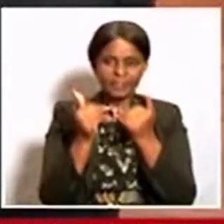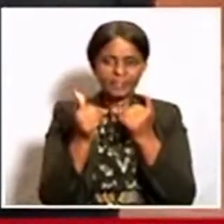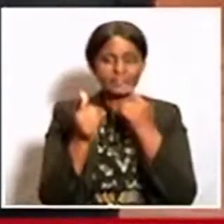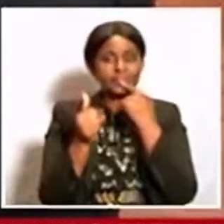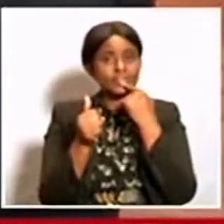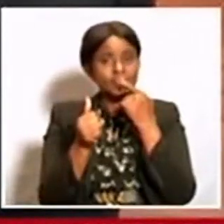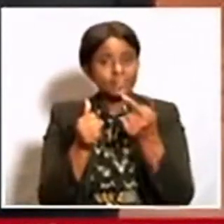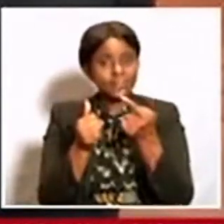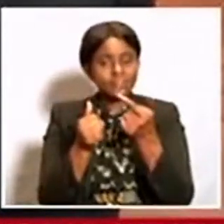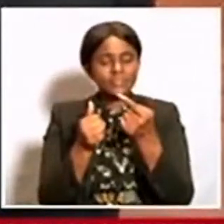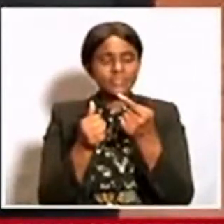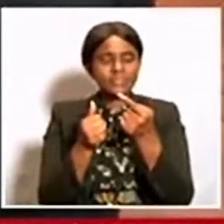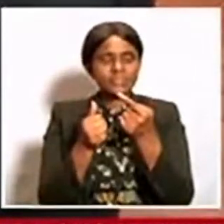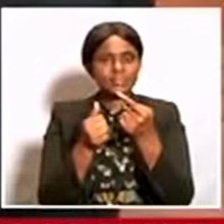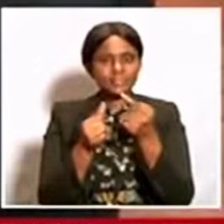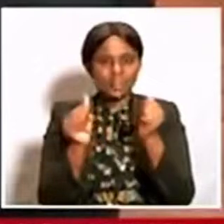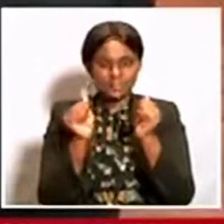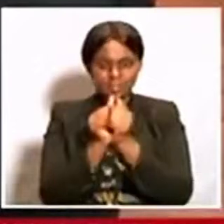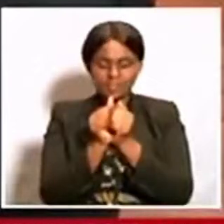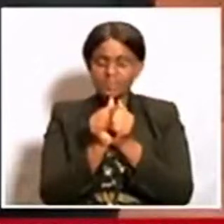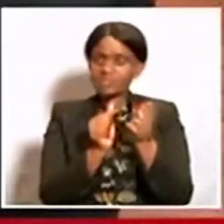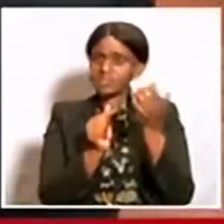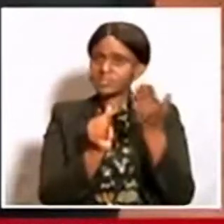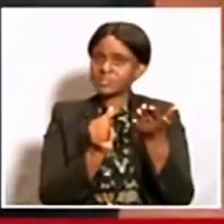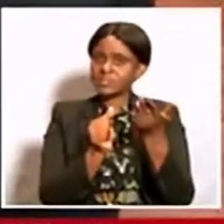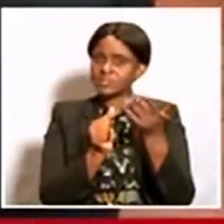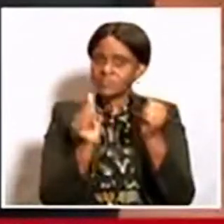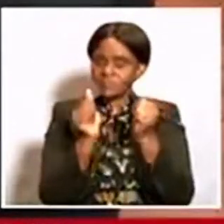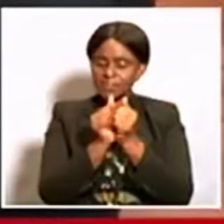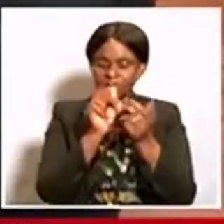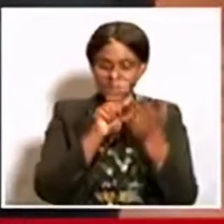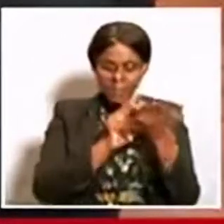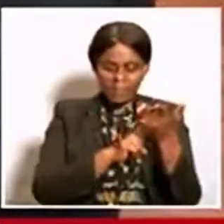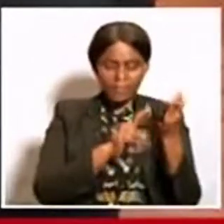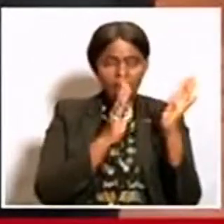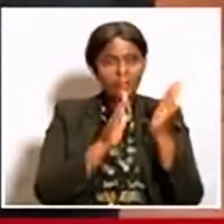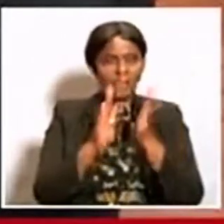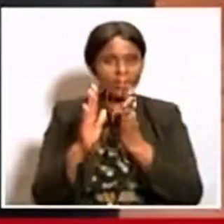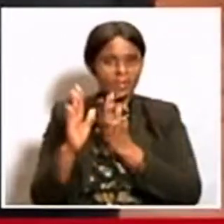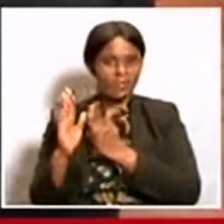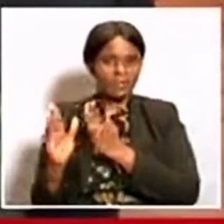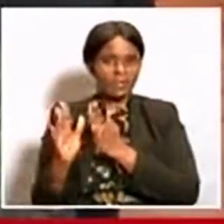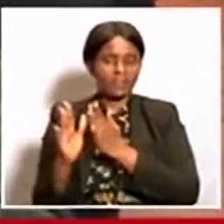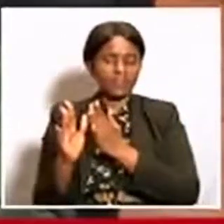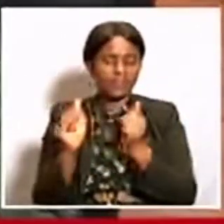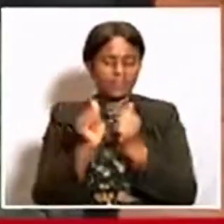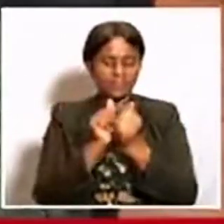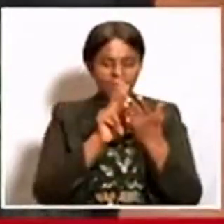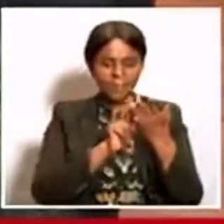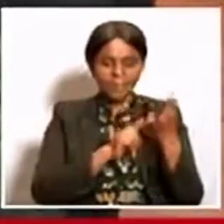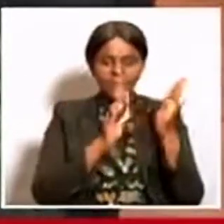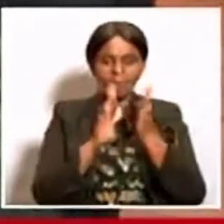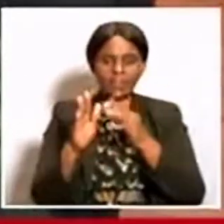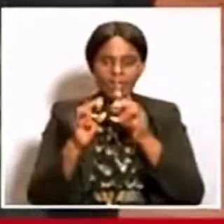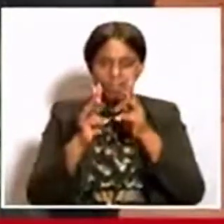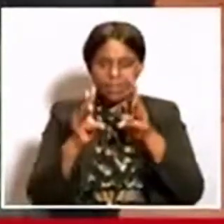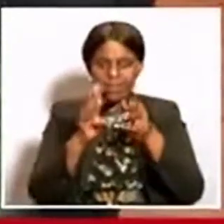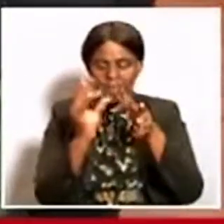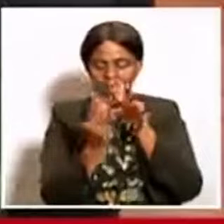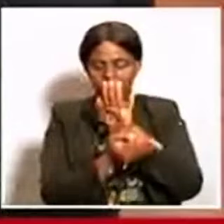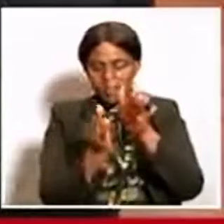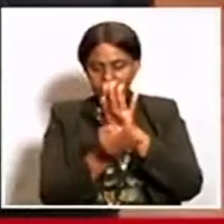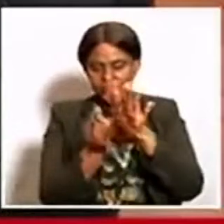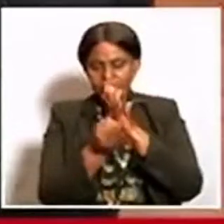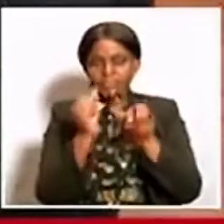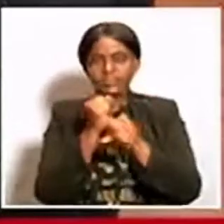say that in terms of report preparation, the way the file was done, I